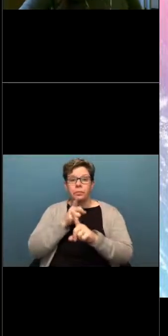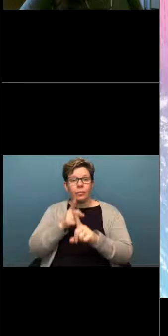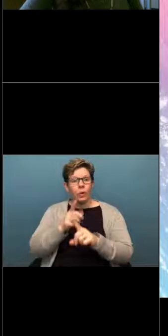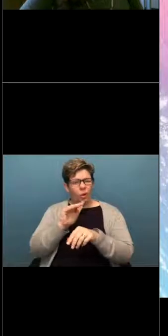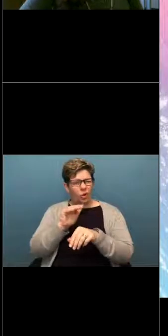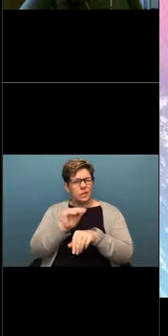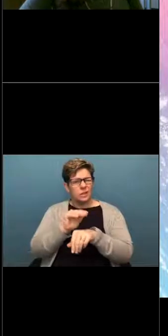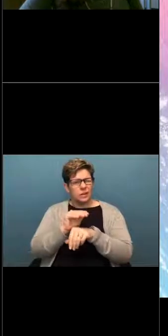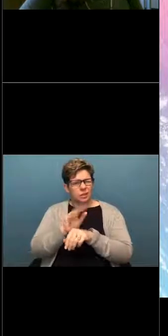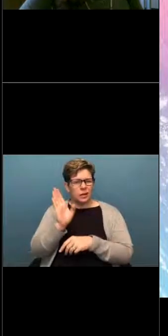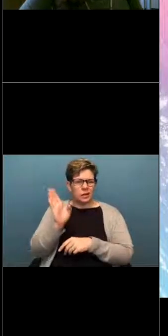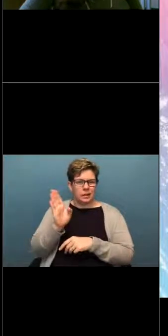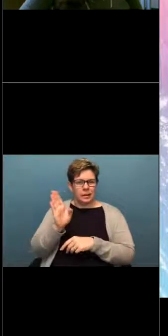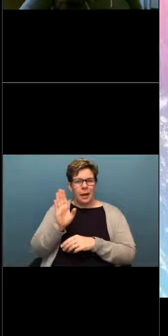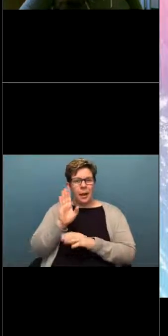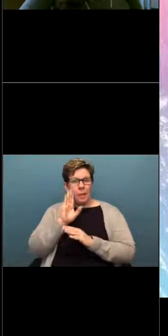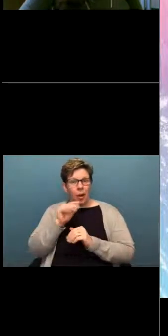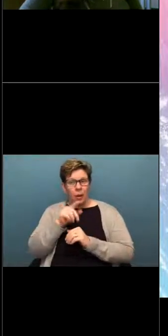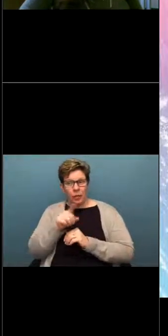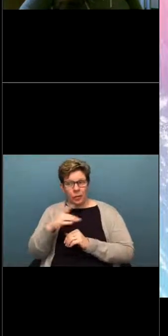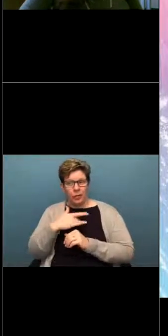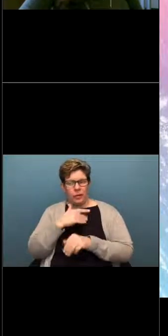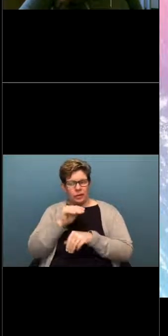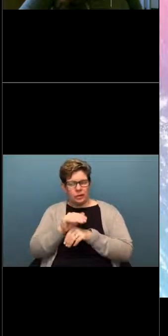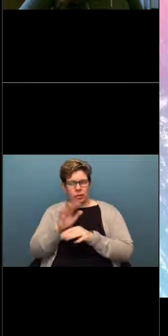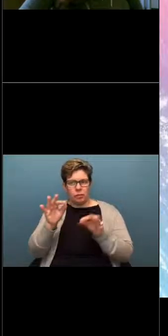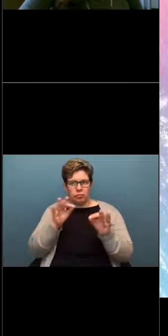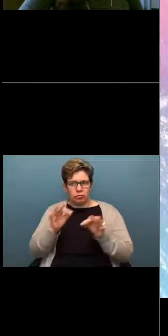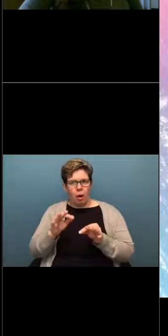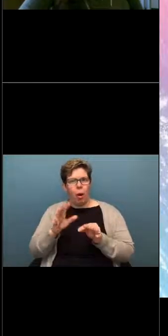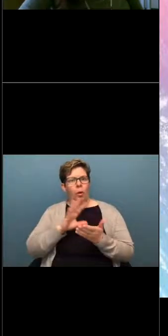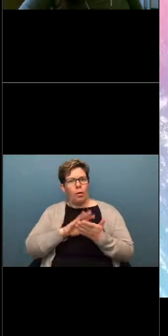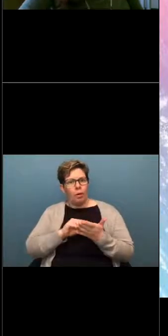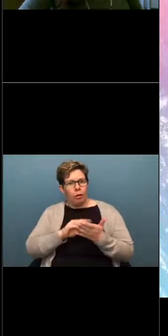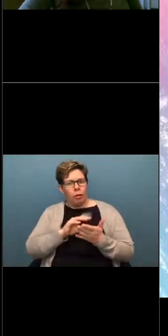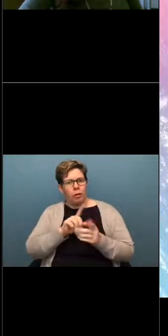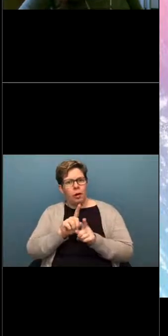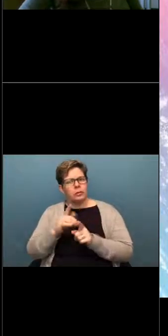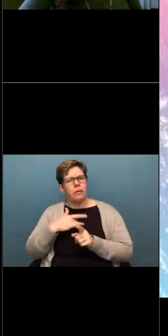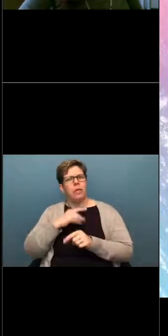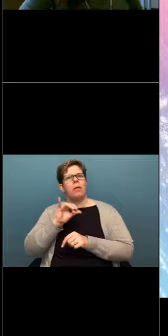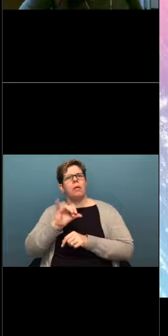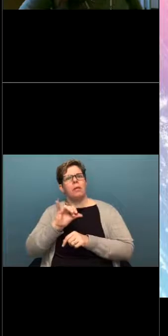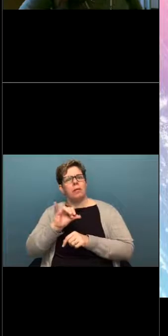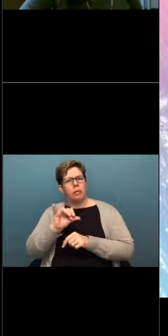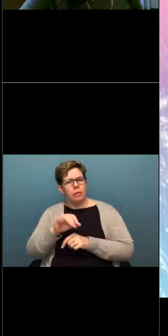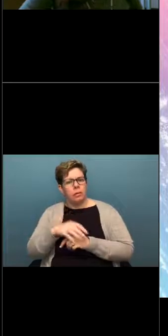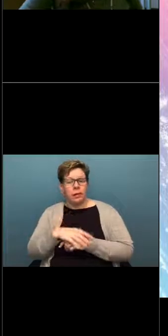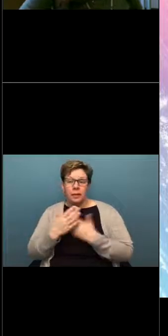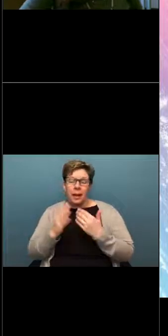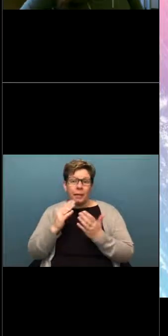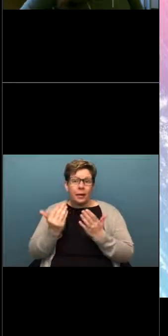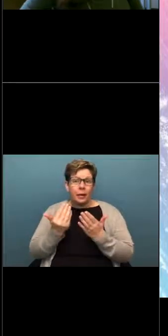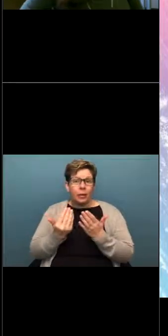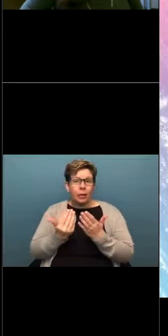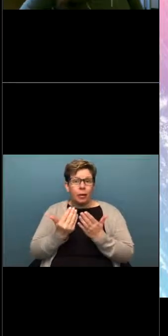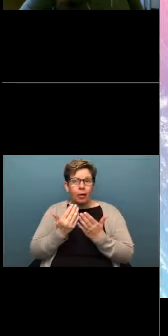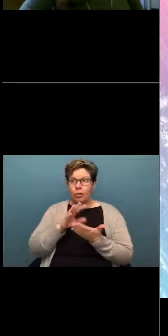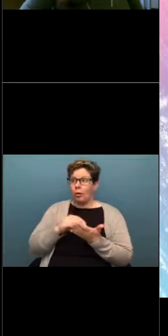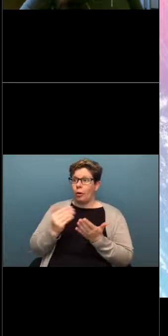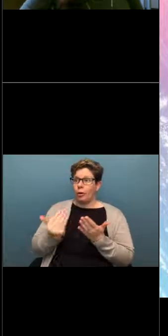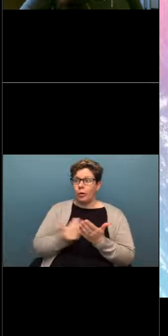I'm hoping that you find our time together helpful and informative. I'm hoping you might learn something new or you'll hear something that